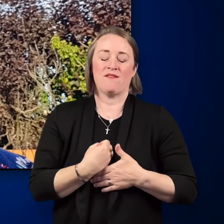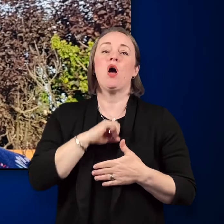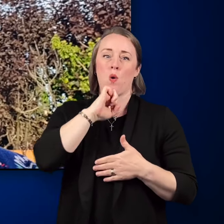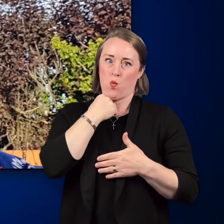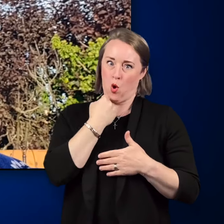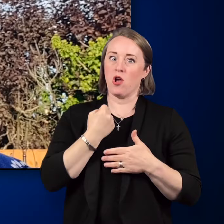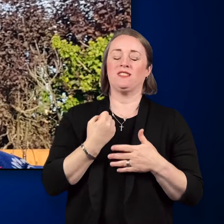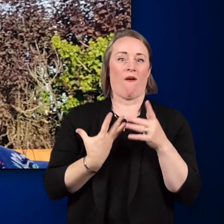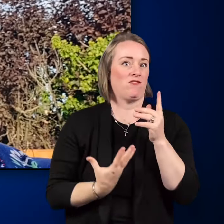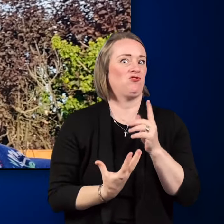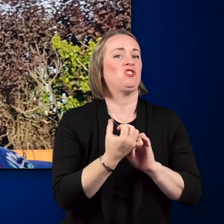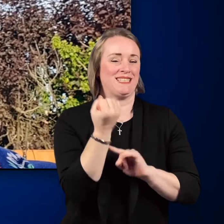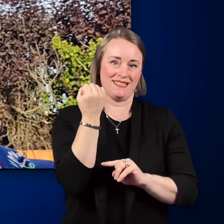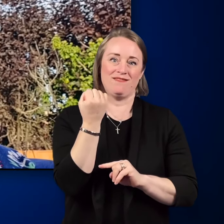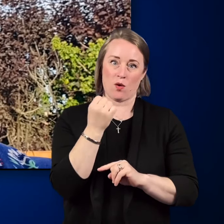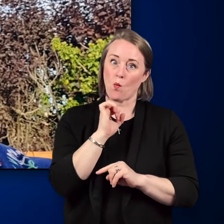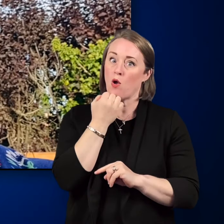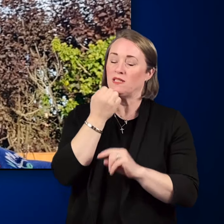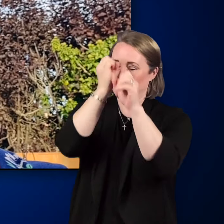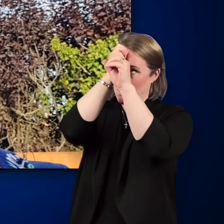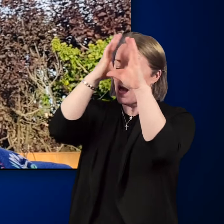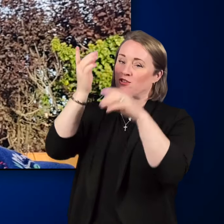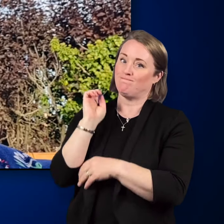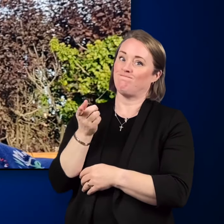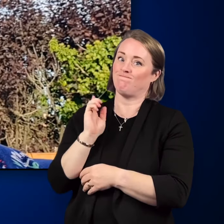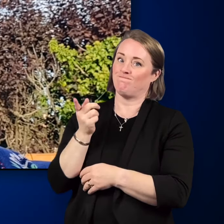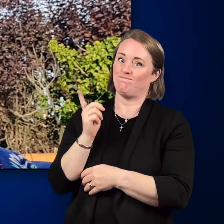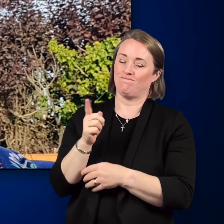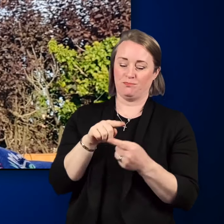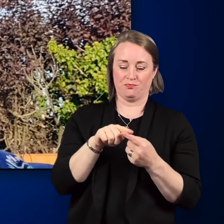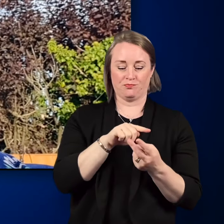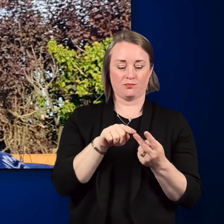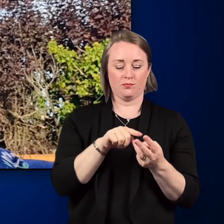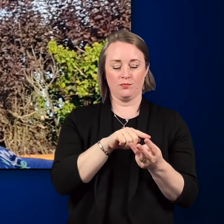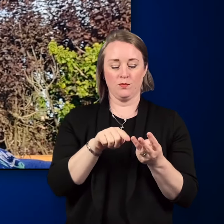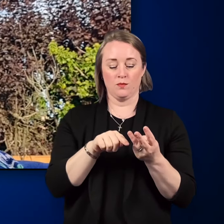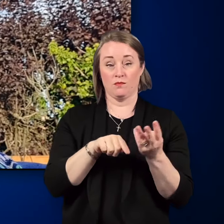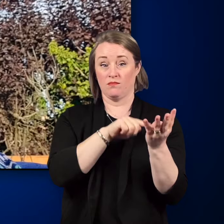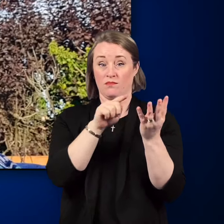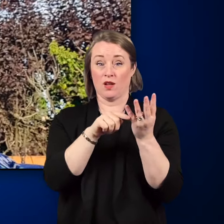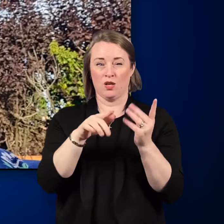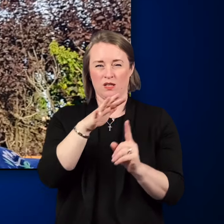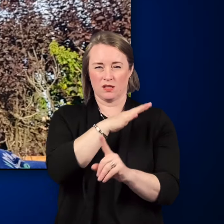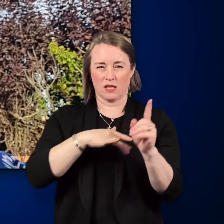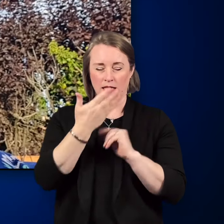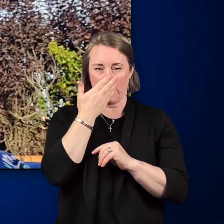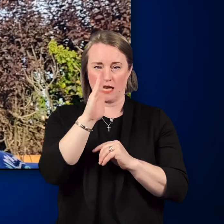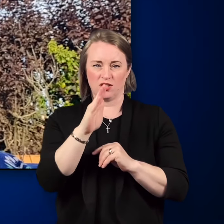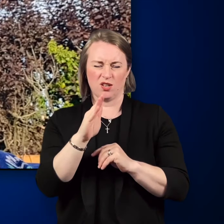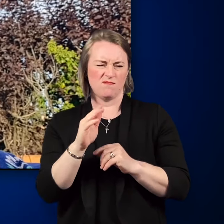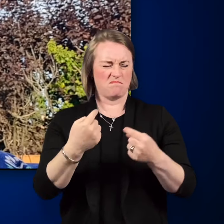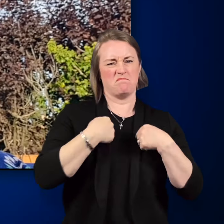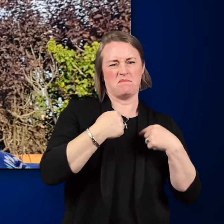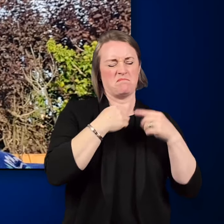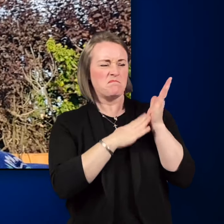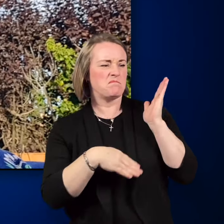support in whatever area. A complete change in the societal norm of looking after number one, to really loving